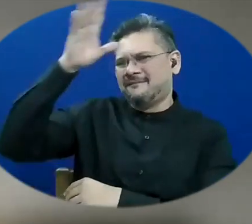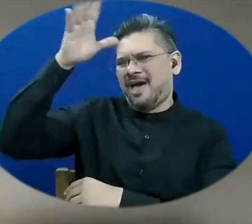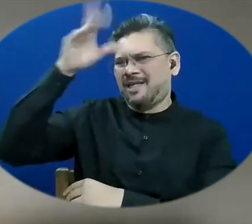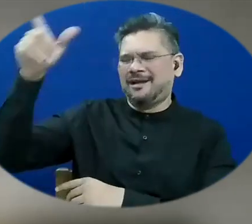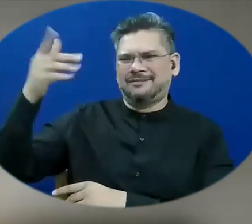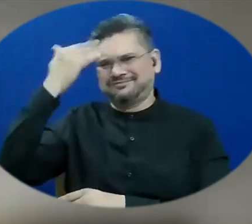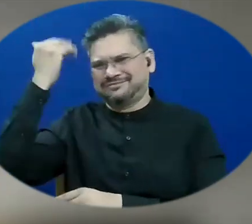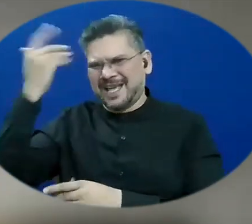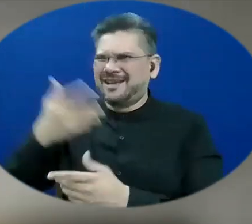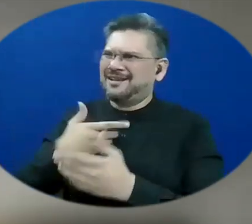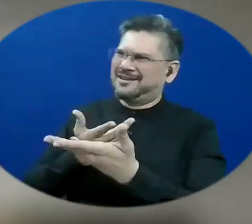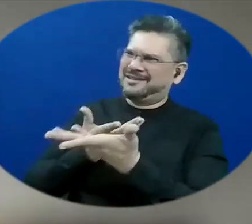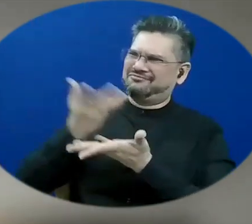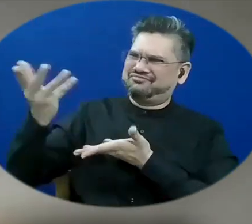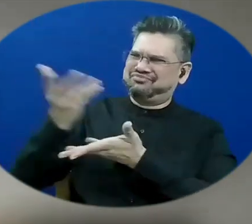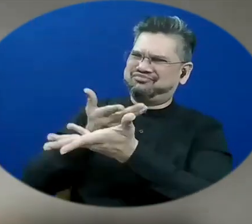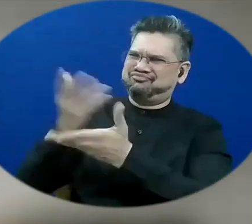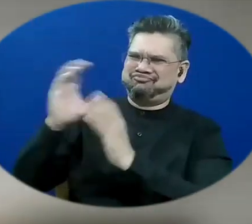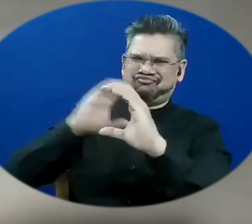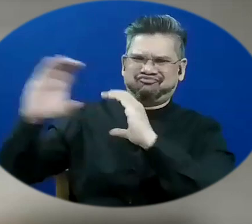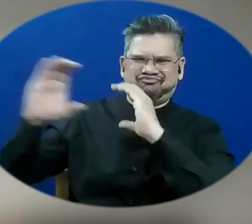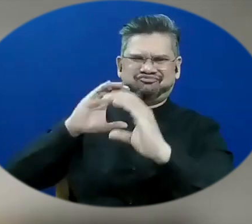And in a nation-centric